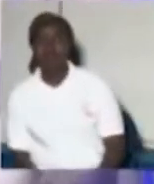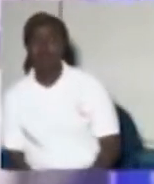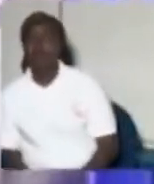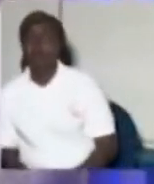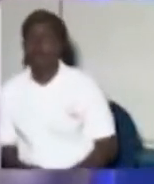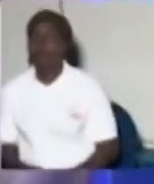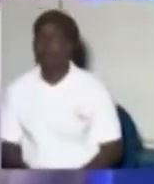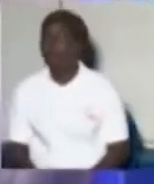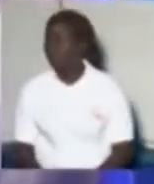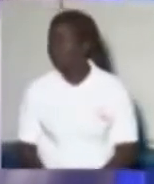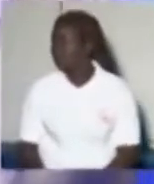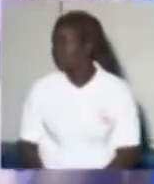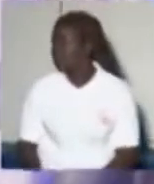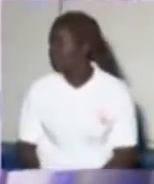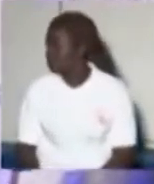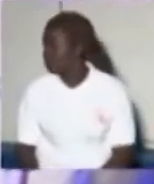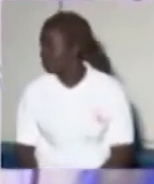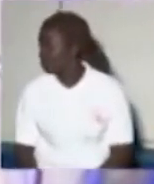Please.